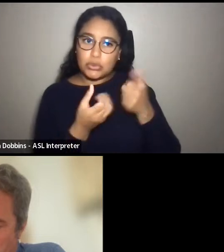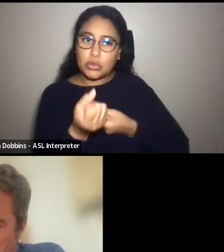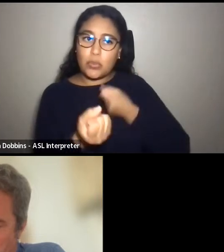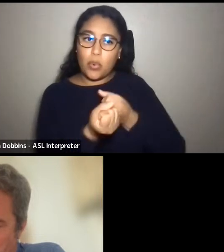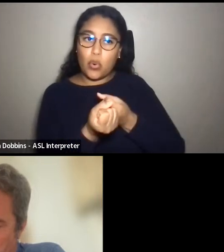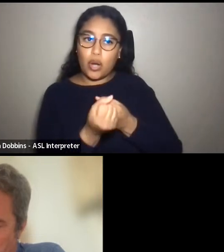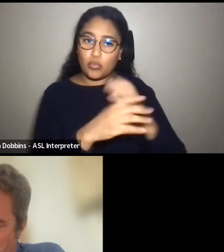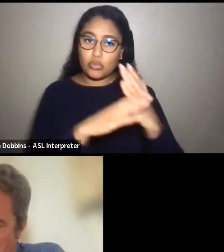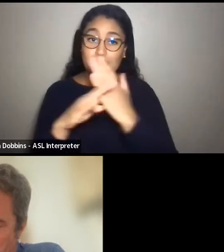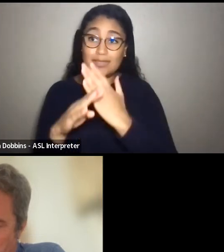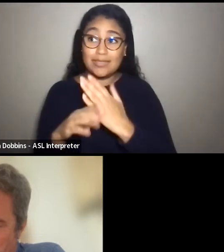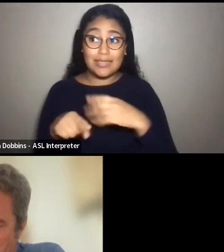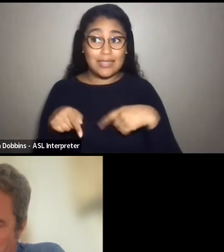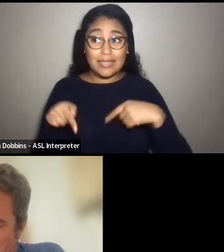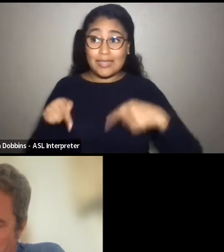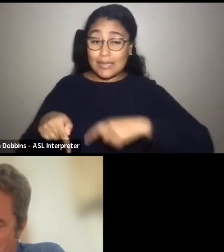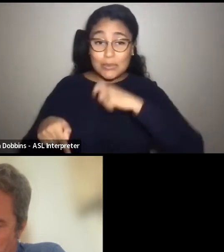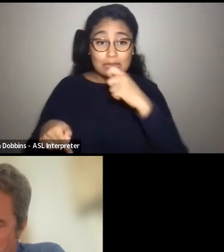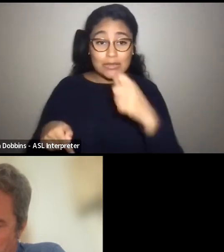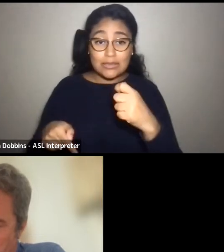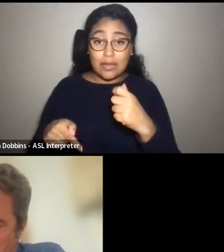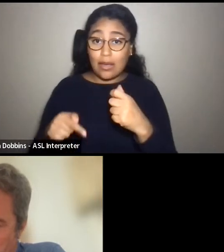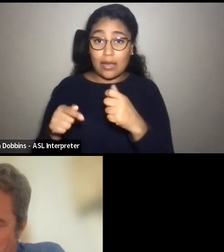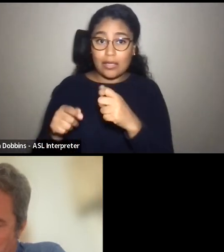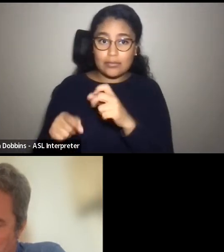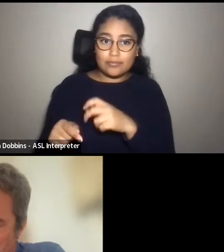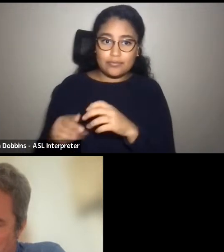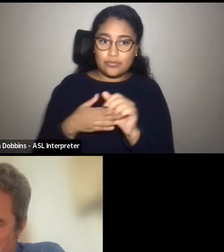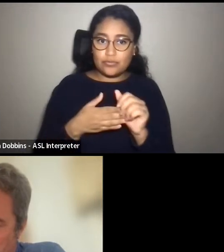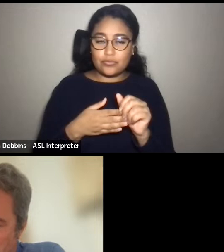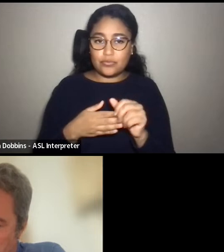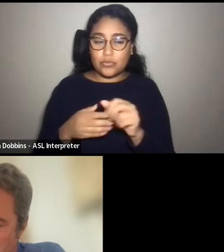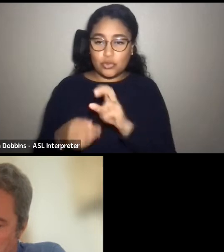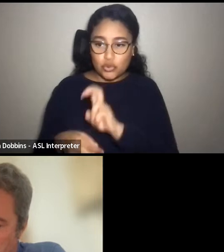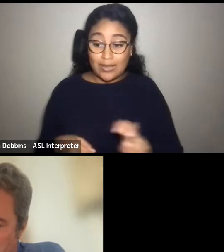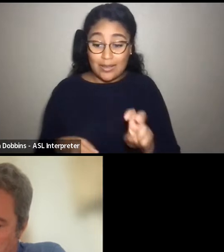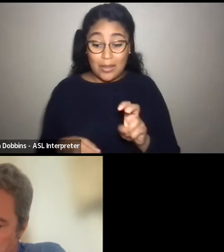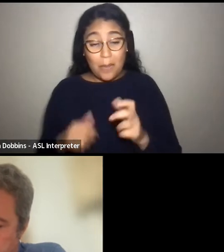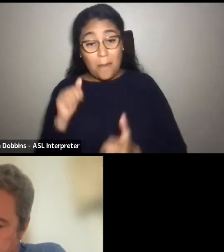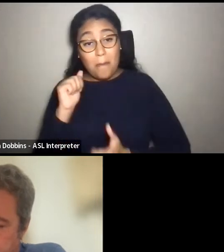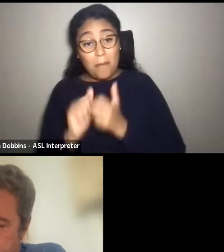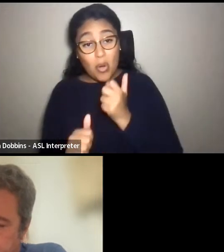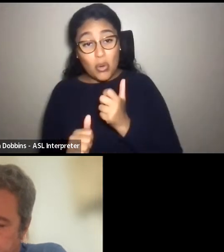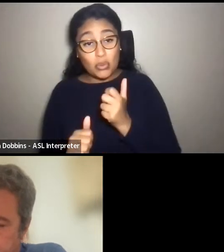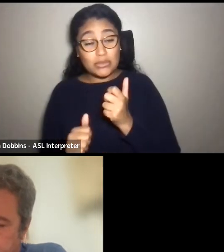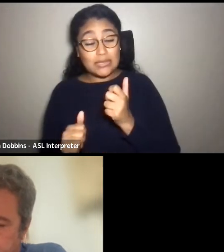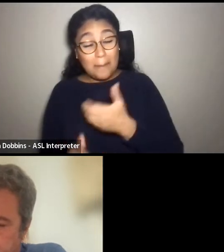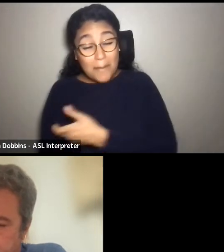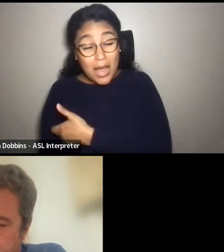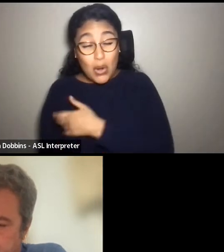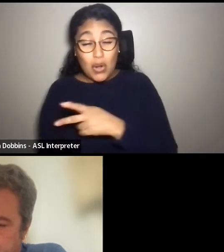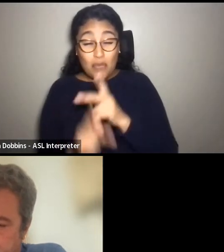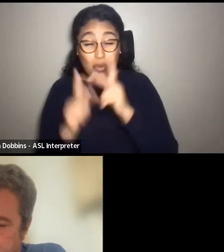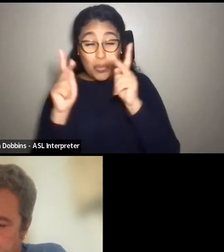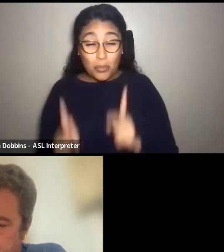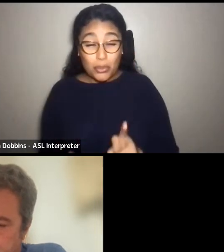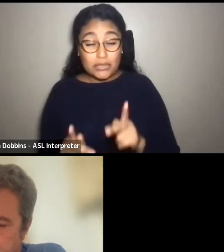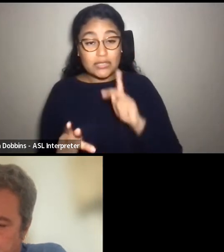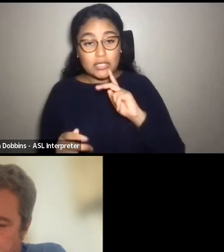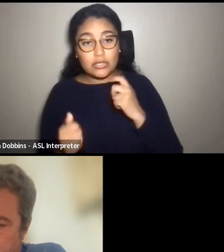This was not delegated. One of the most powerful leaders in our country took the time to hold such a call on short